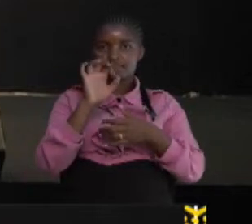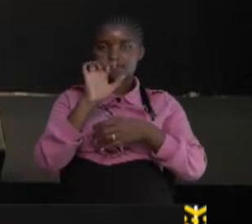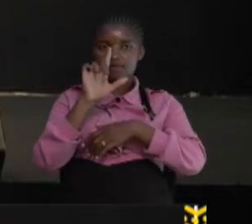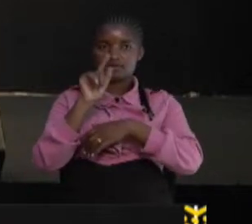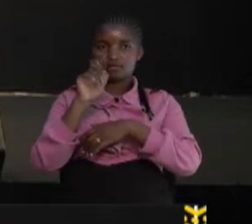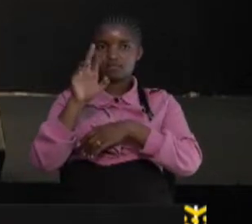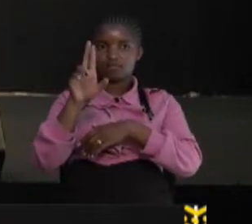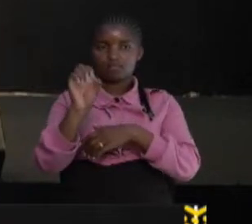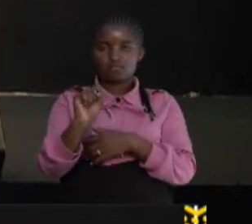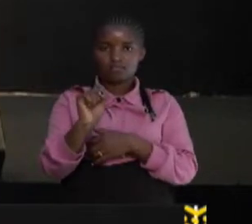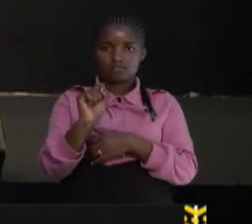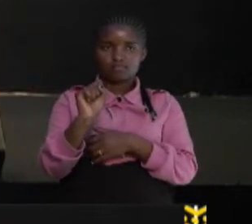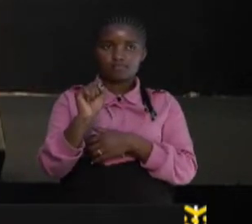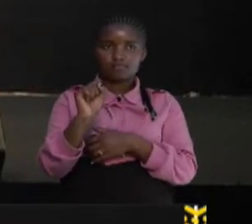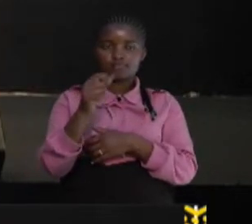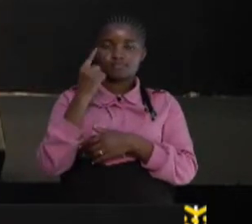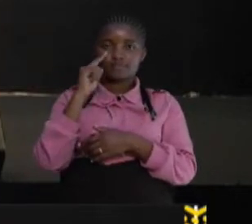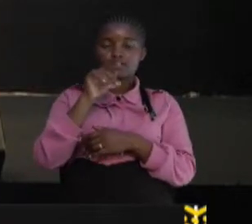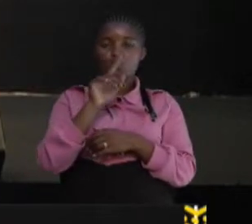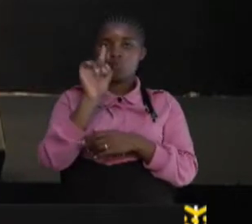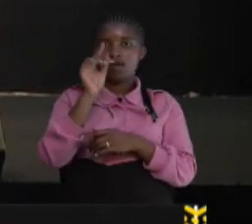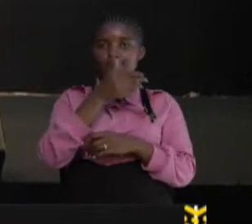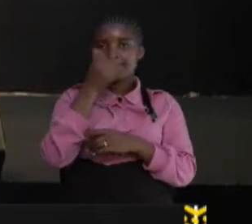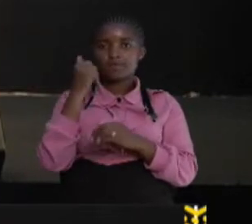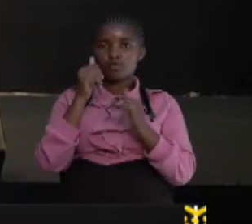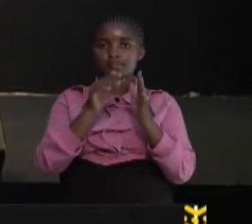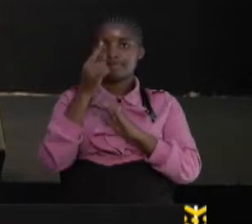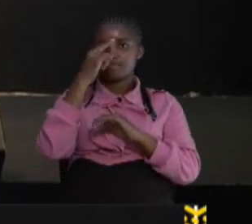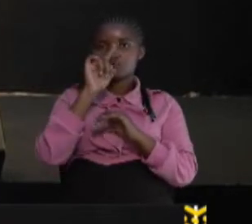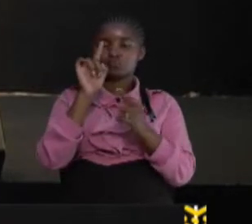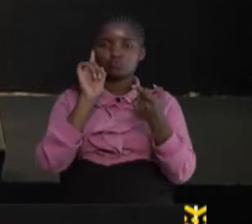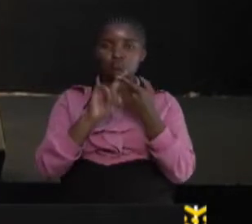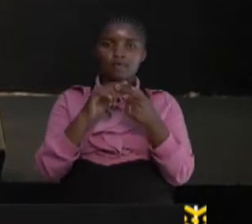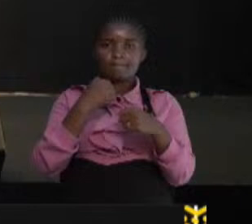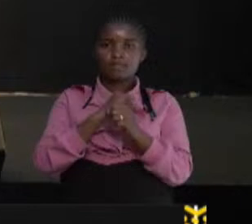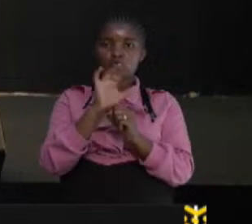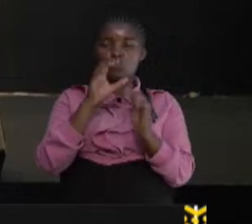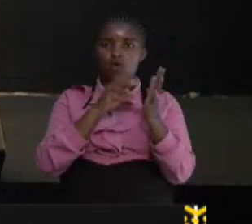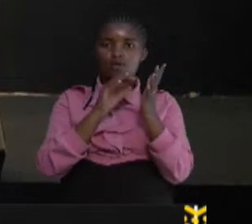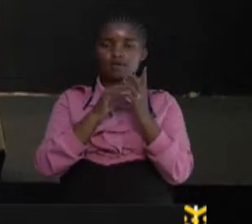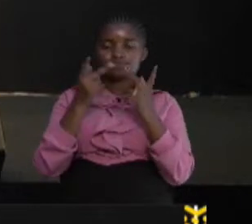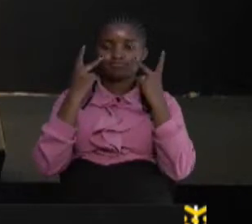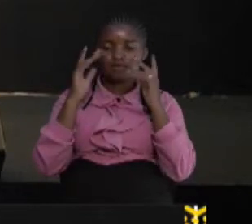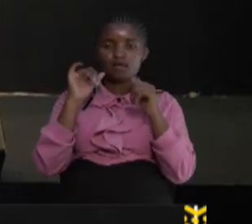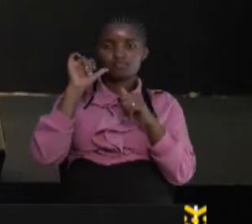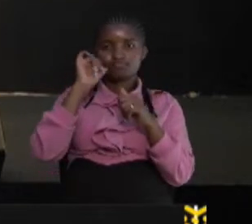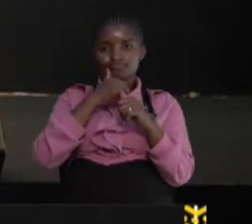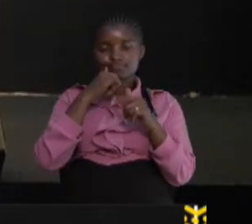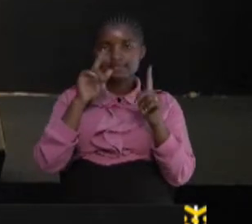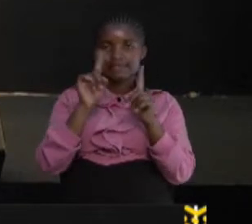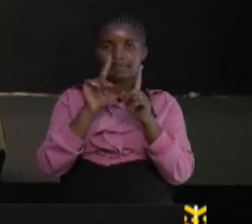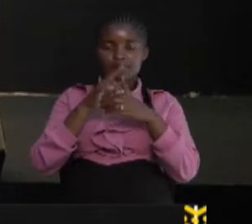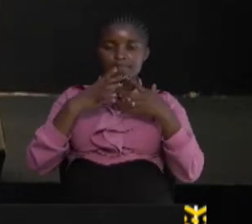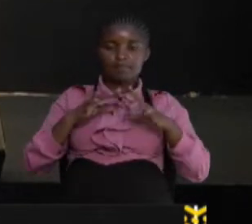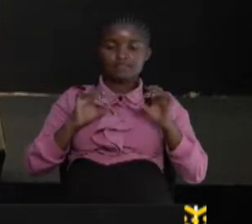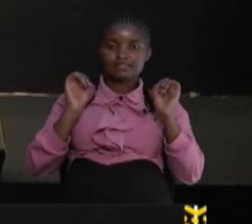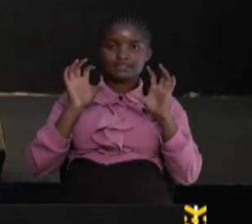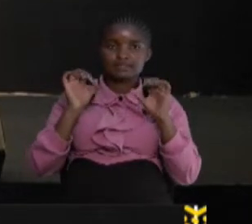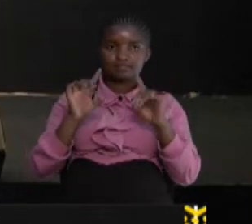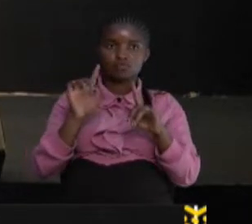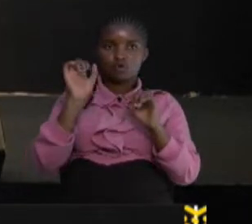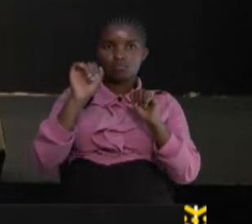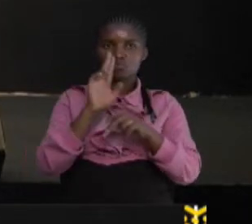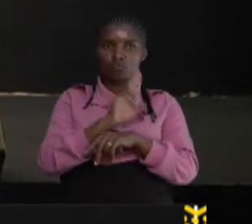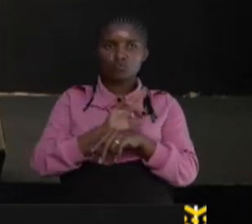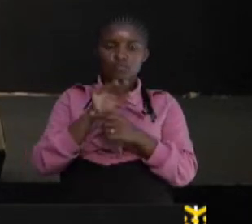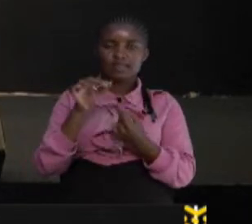the best opportunities for you to be able to, make your content look good and flashy. When you can use